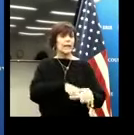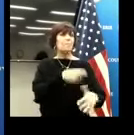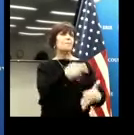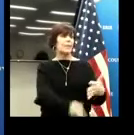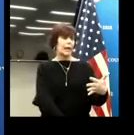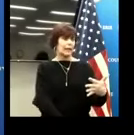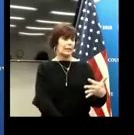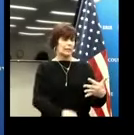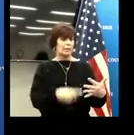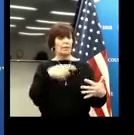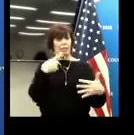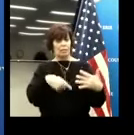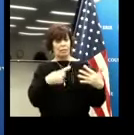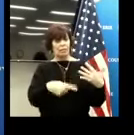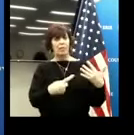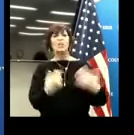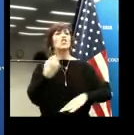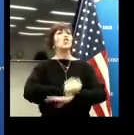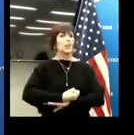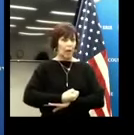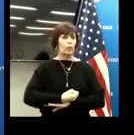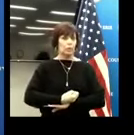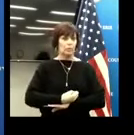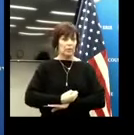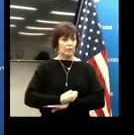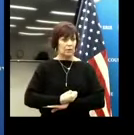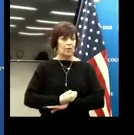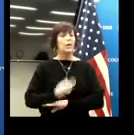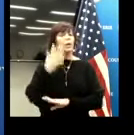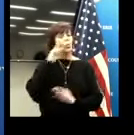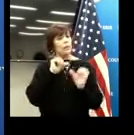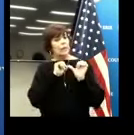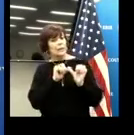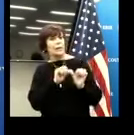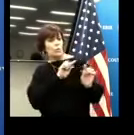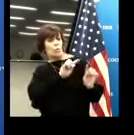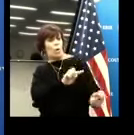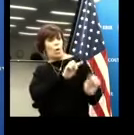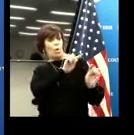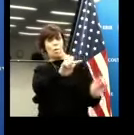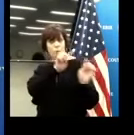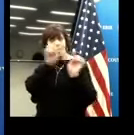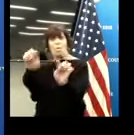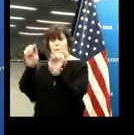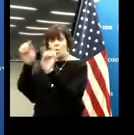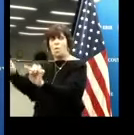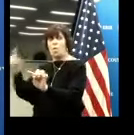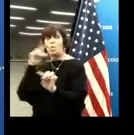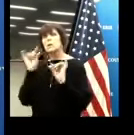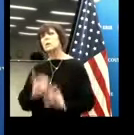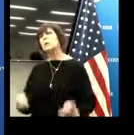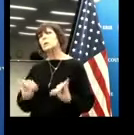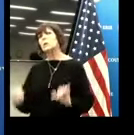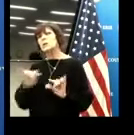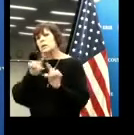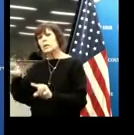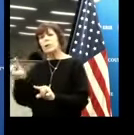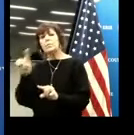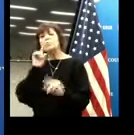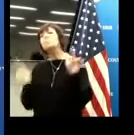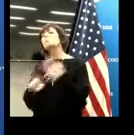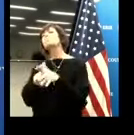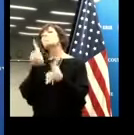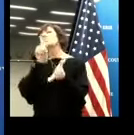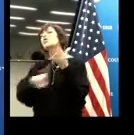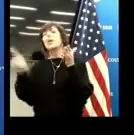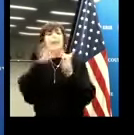fine. Multiple ones that can get shut down. And we'll be continuing to go to those locations that we went to in the past, doing spot checks.